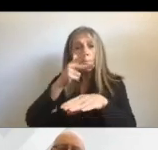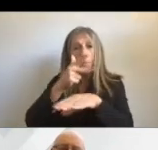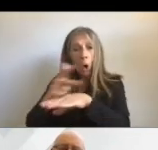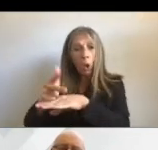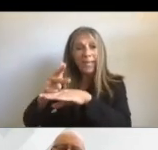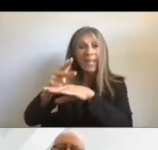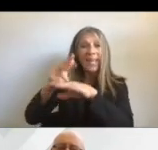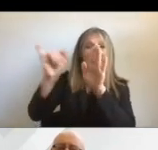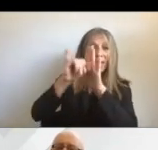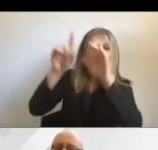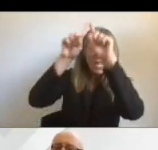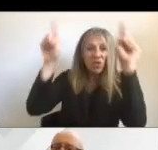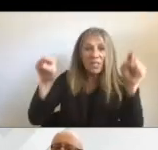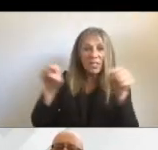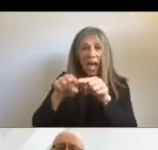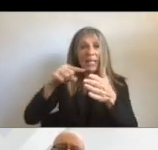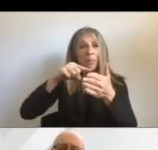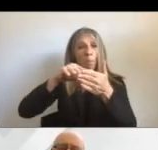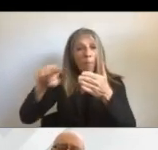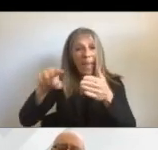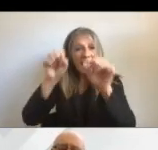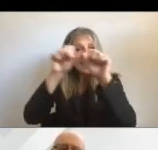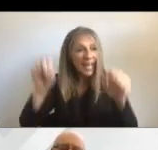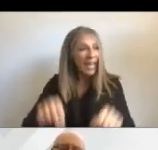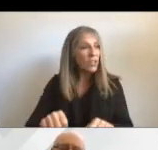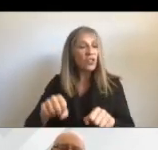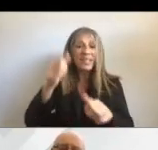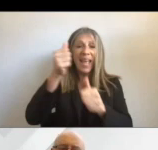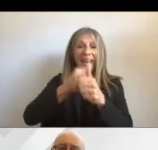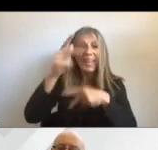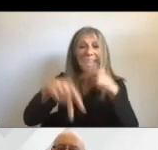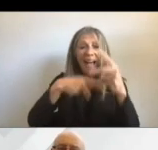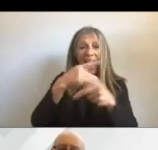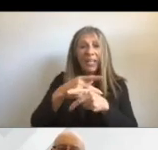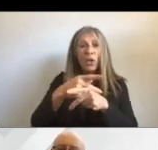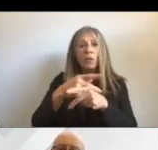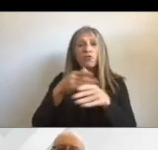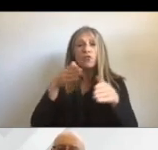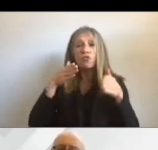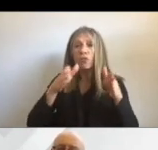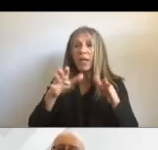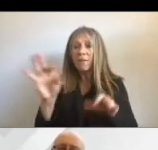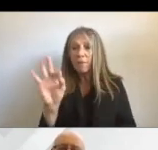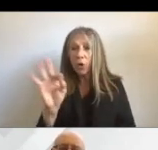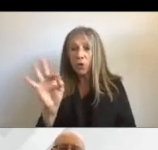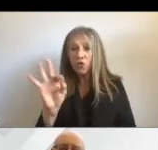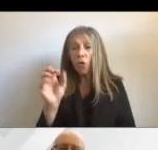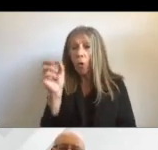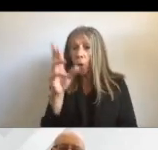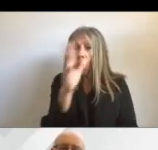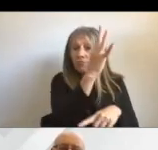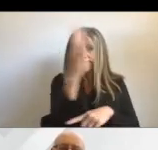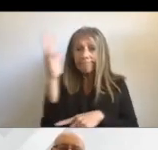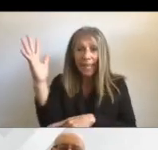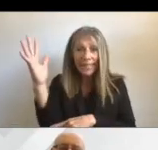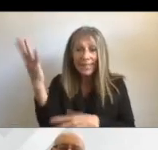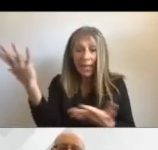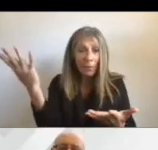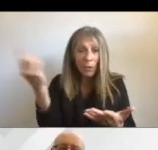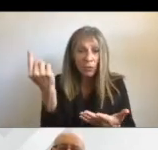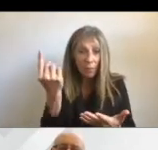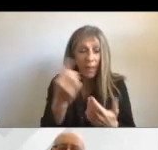shelter. Not surprisingly, the 30 by 48-inch requirement is the standard size of a